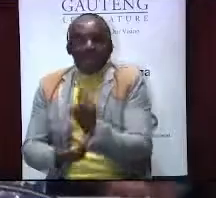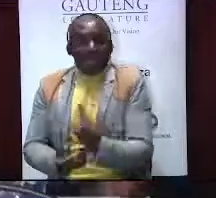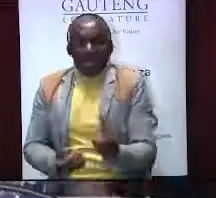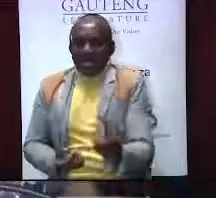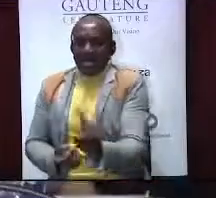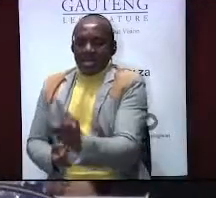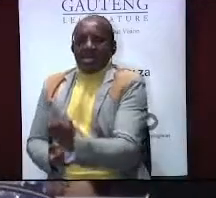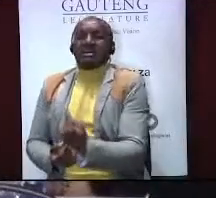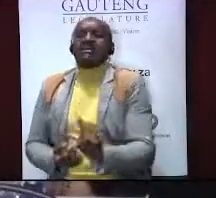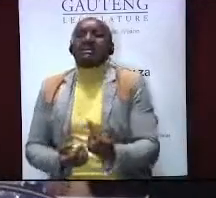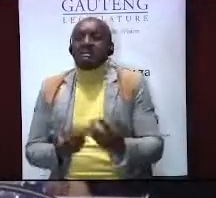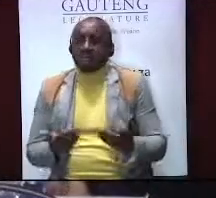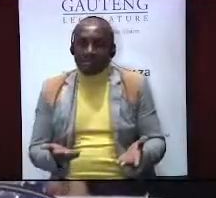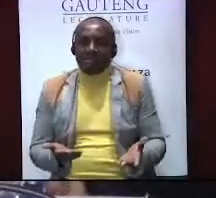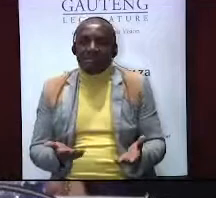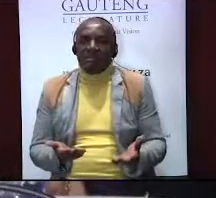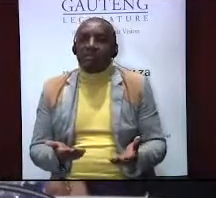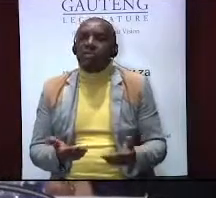Beloved of God,